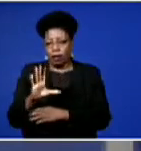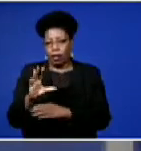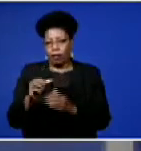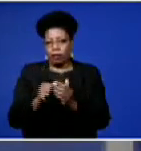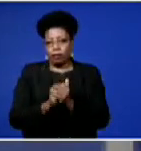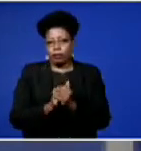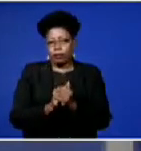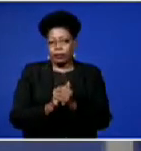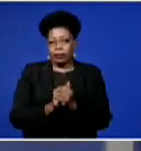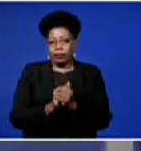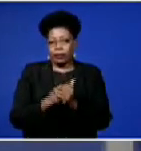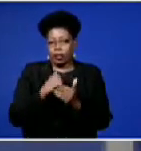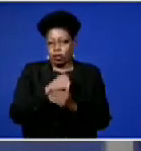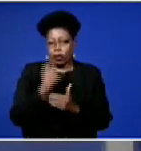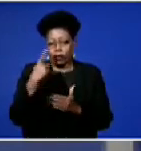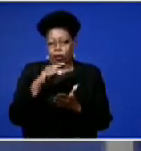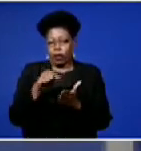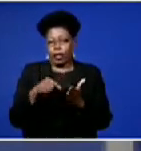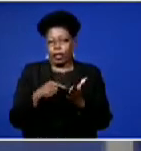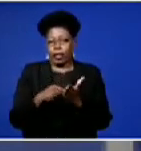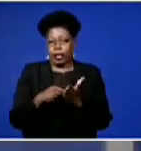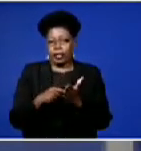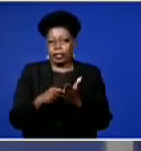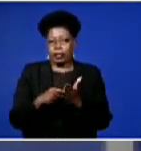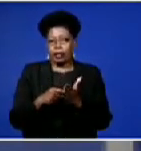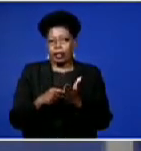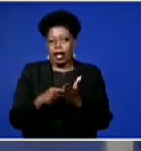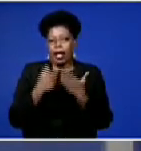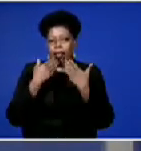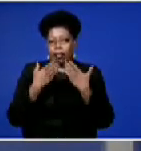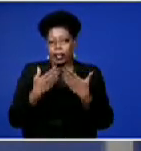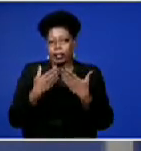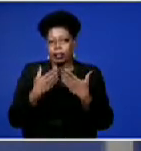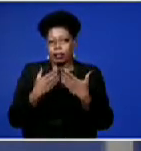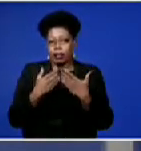any inconvenience caused and appreciates the public's patience at this time.